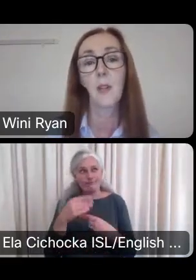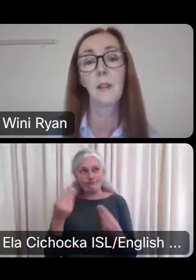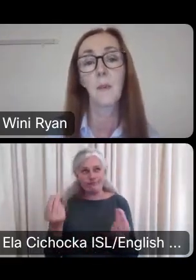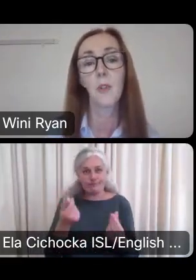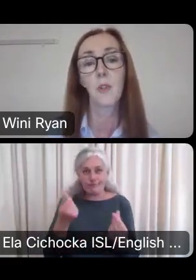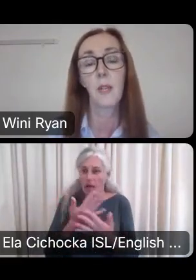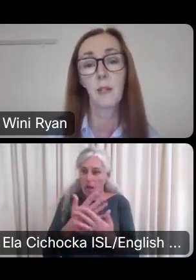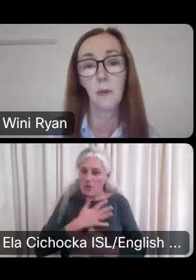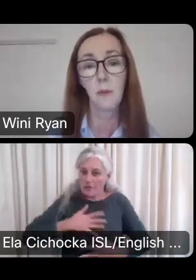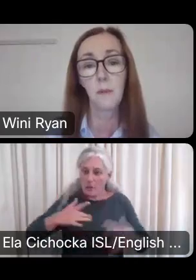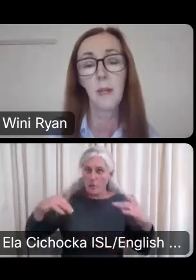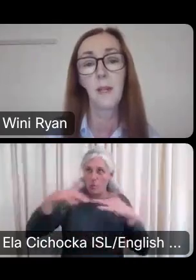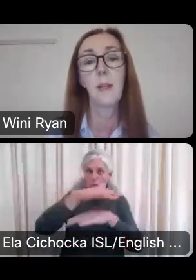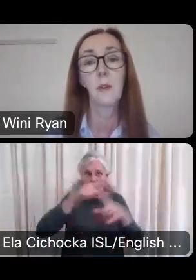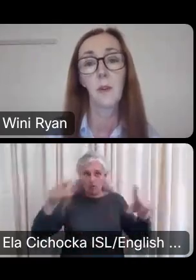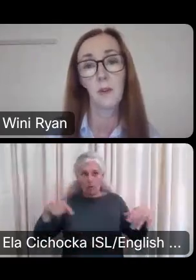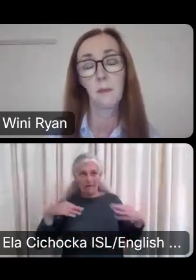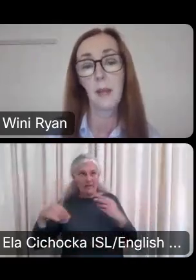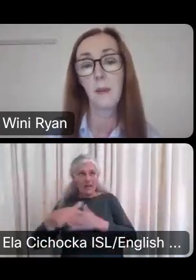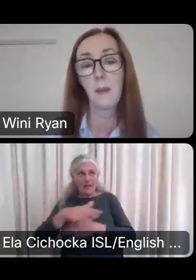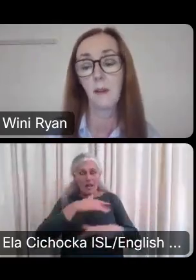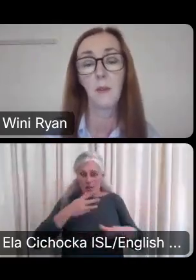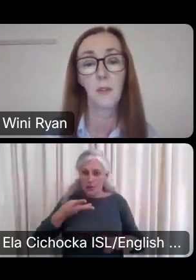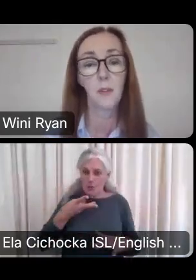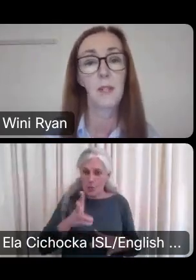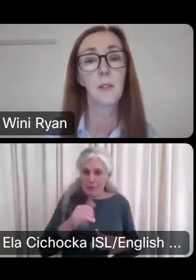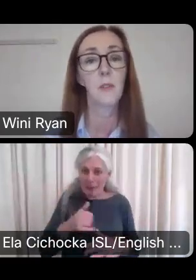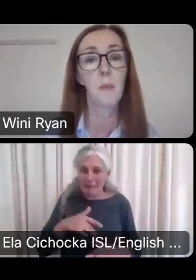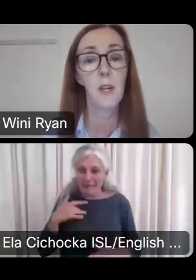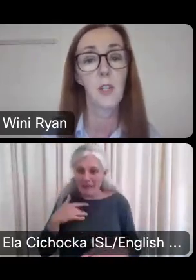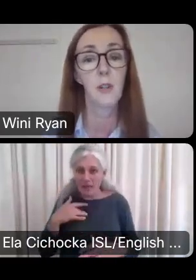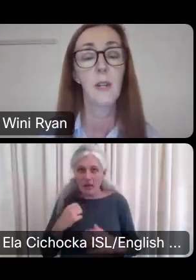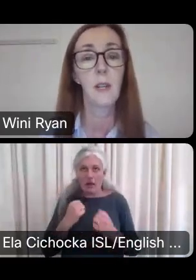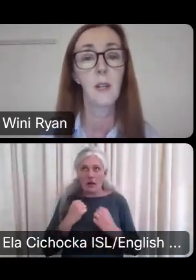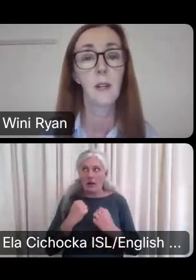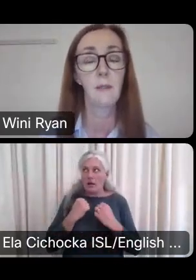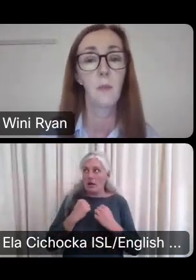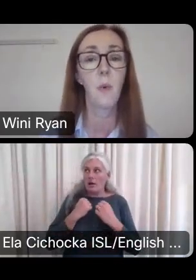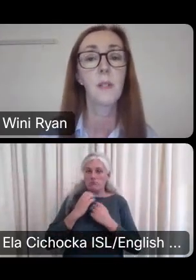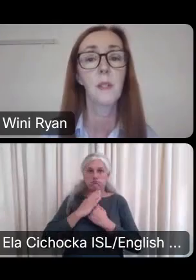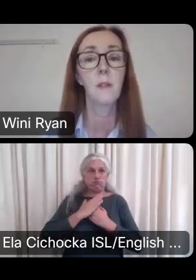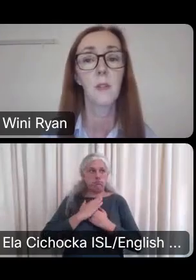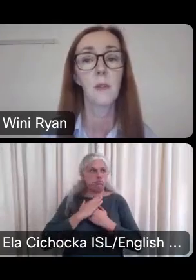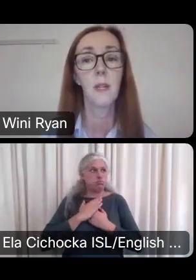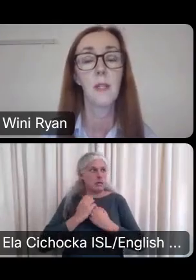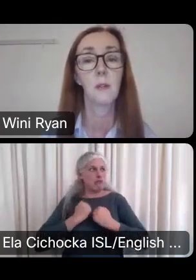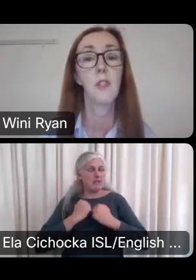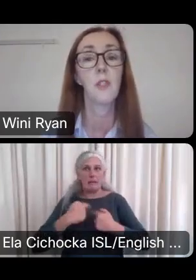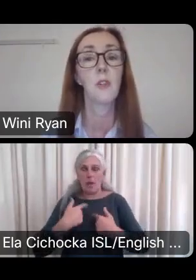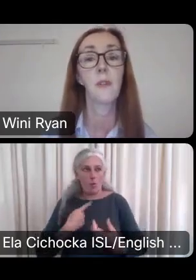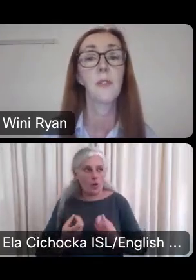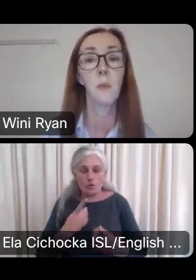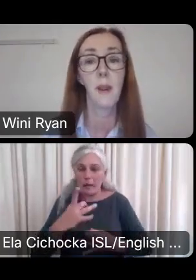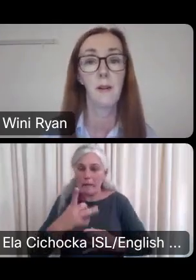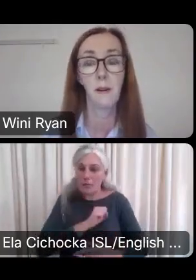there's a lot of emotion in the room, you're going to maybe feel under stress, under pressure yourself. What do you do to ensure